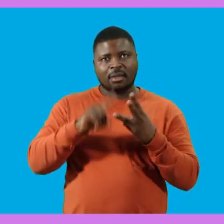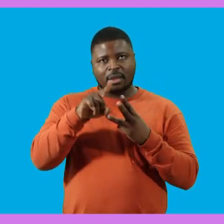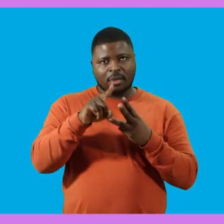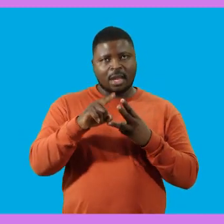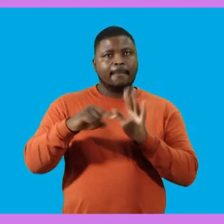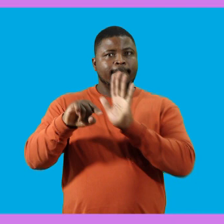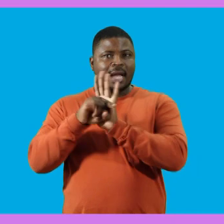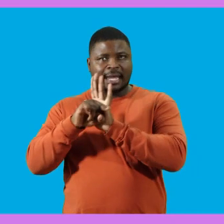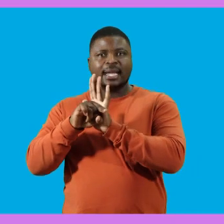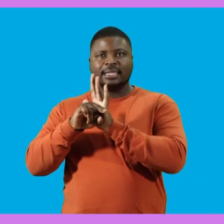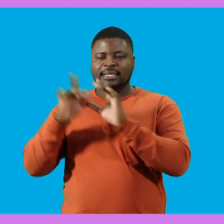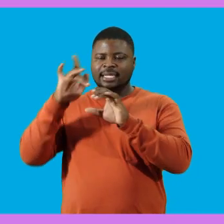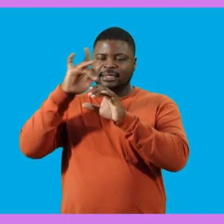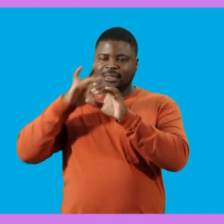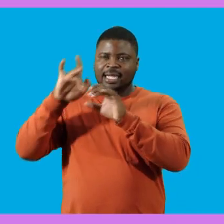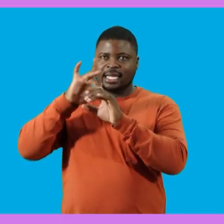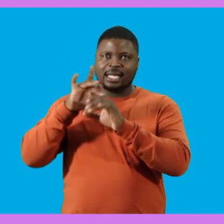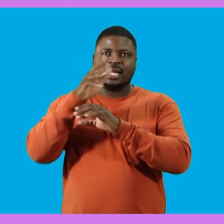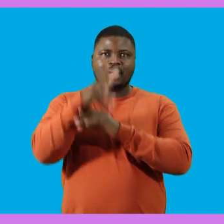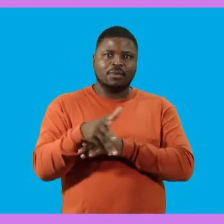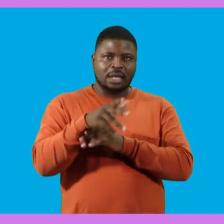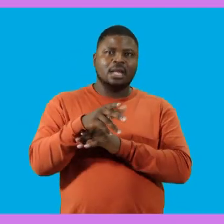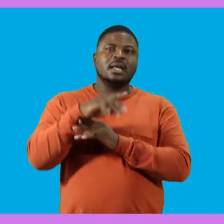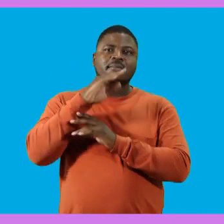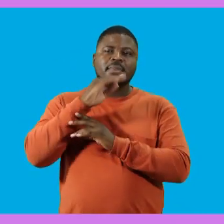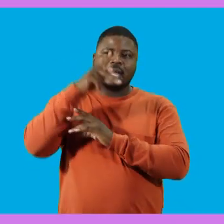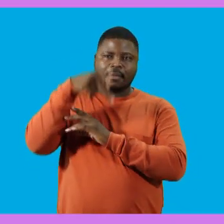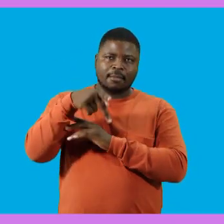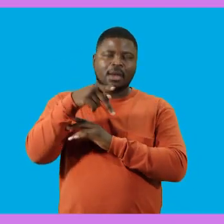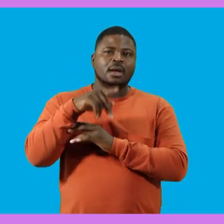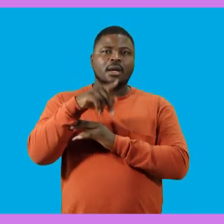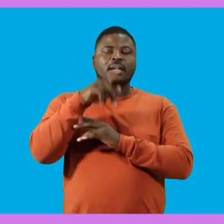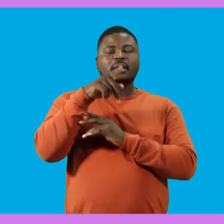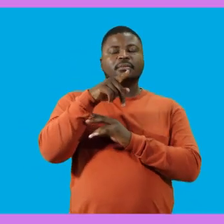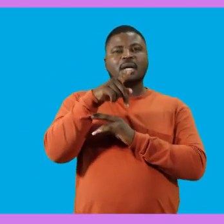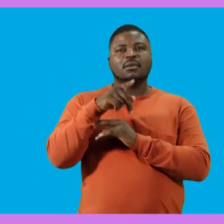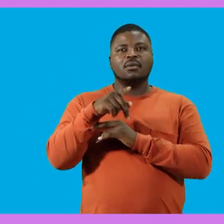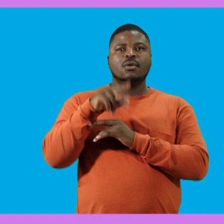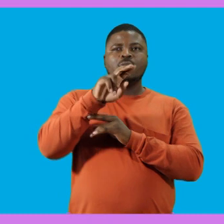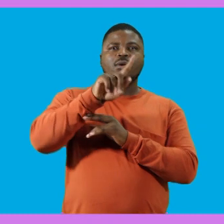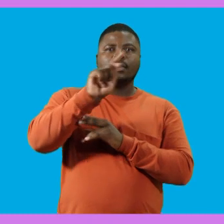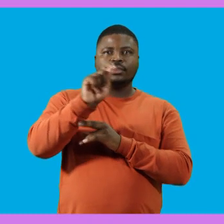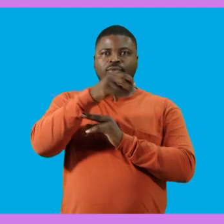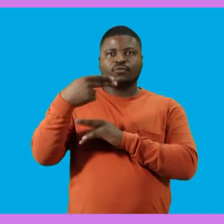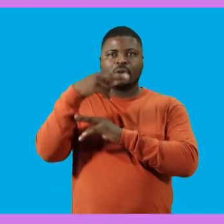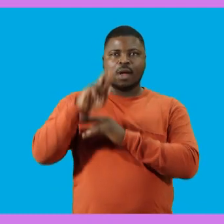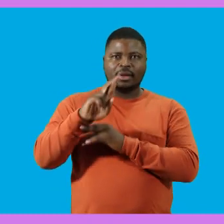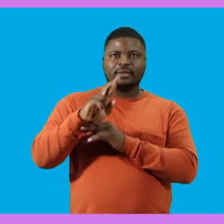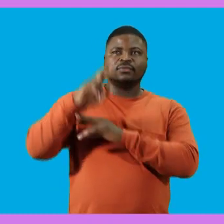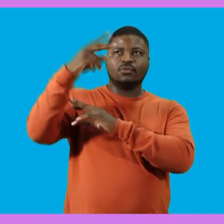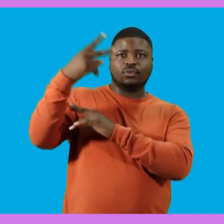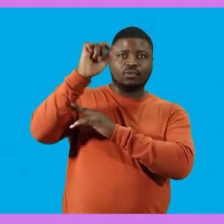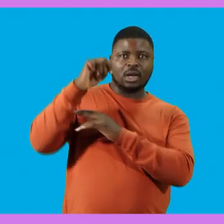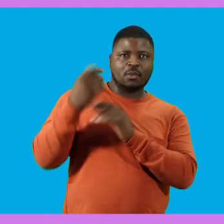circle then, which is pi radius squared. So it's going to be